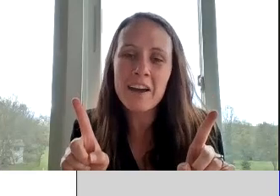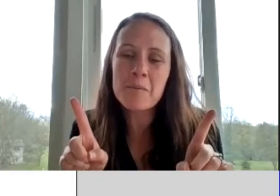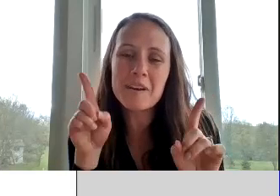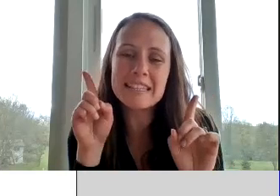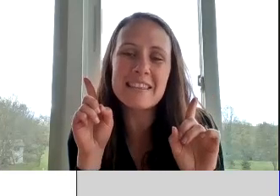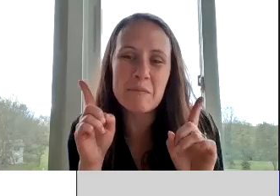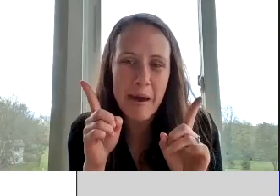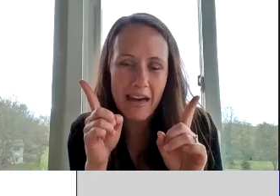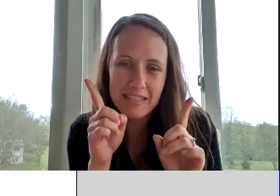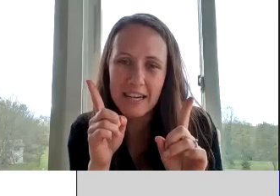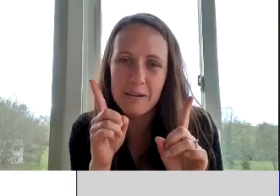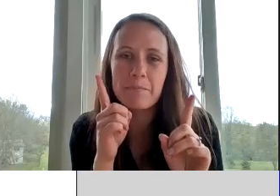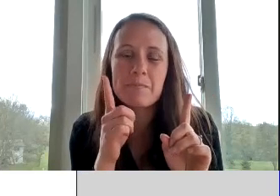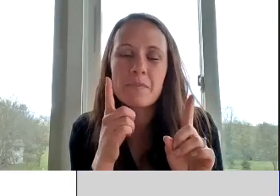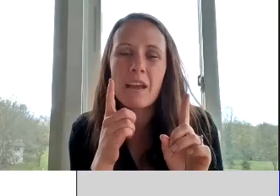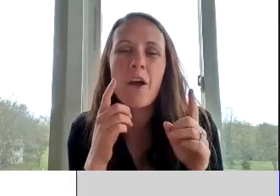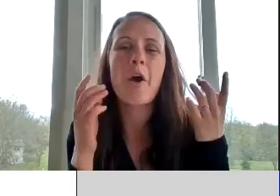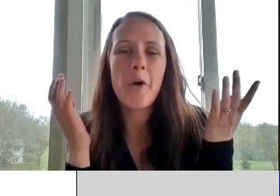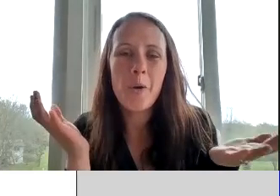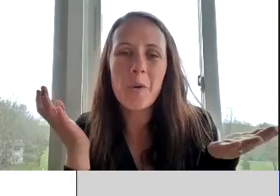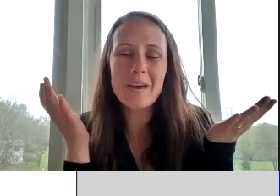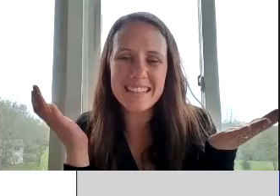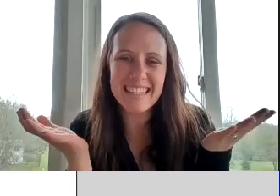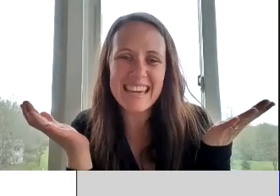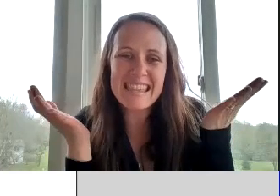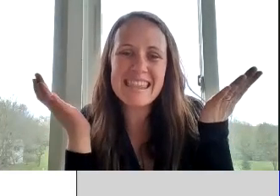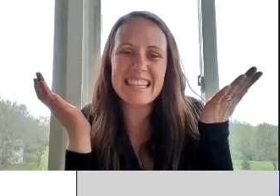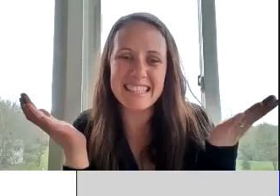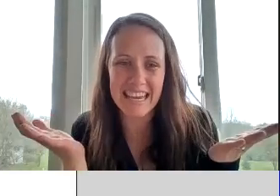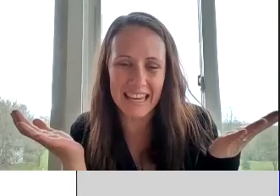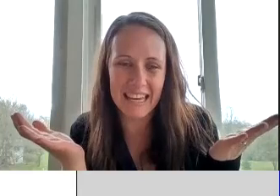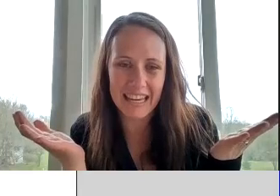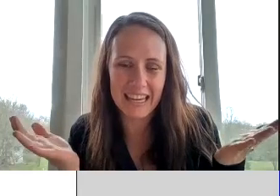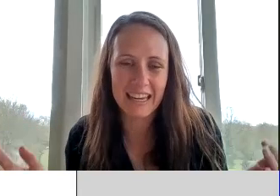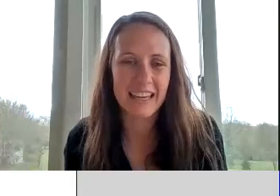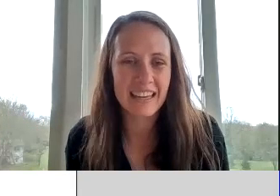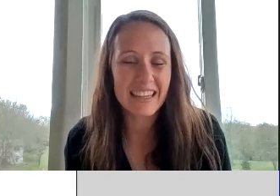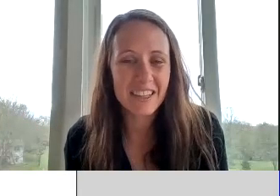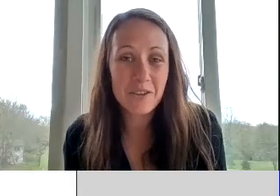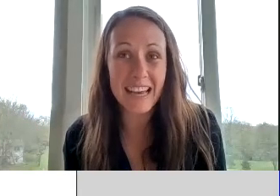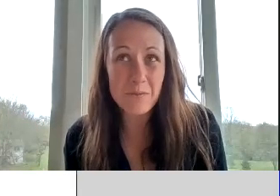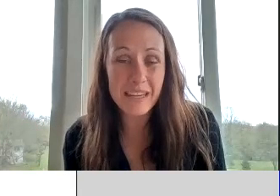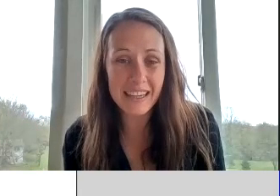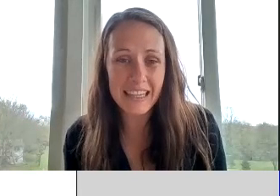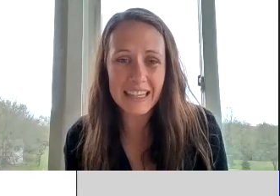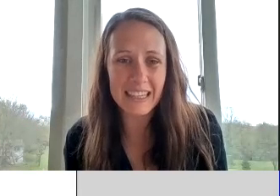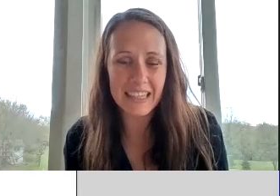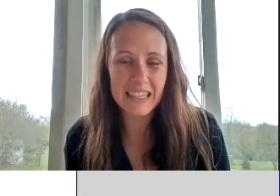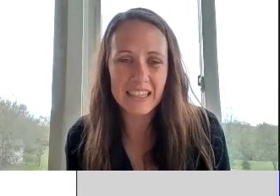one animal is in the bathtub. Who is in the sink? Can you tell